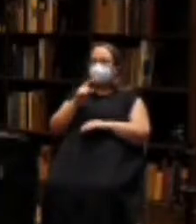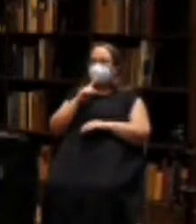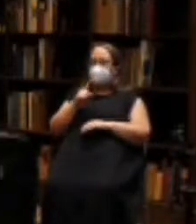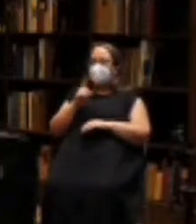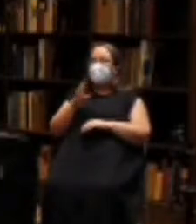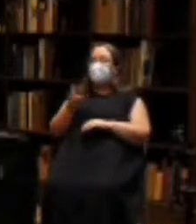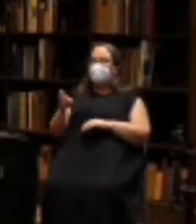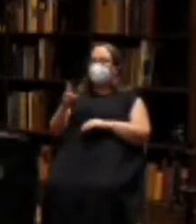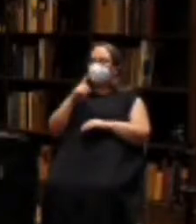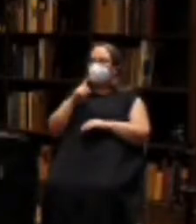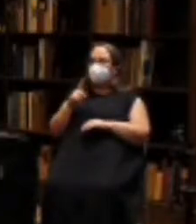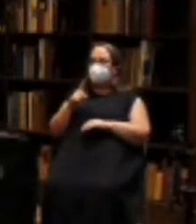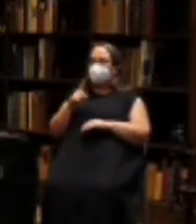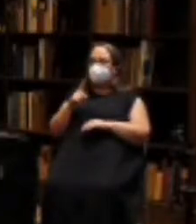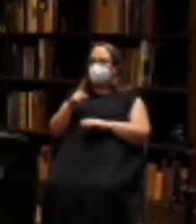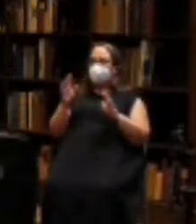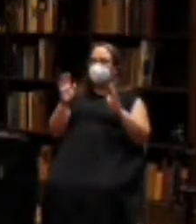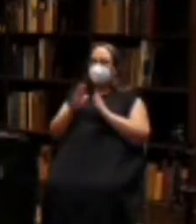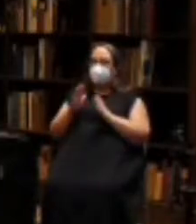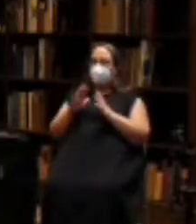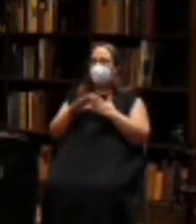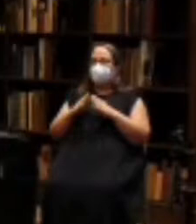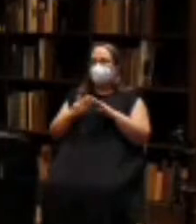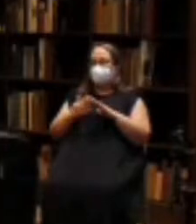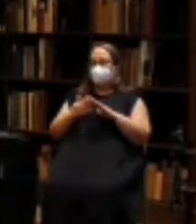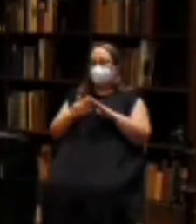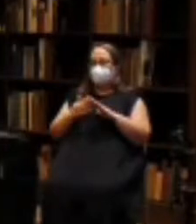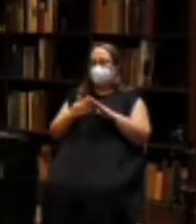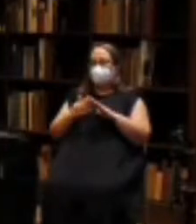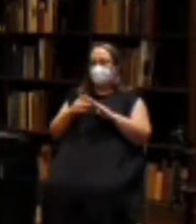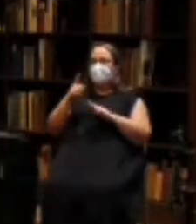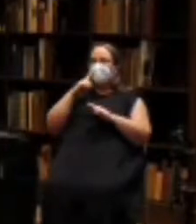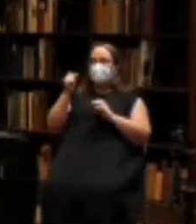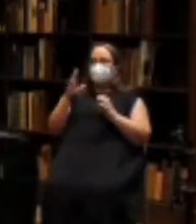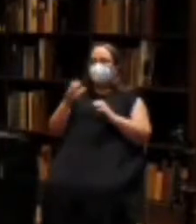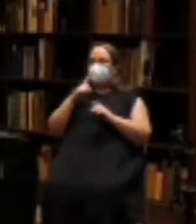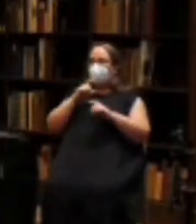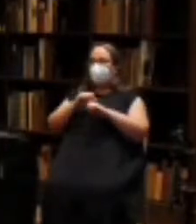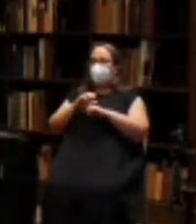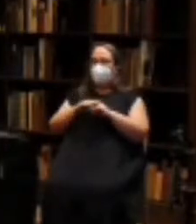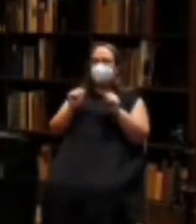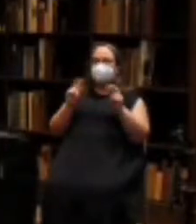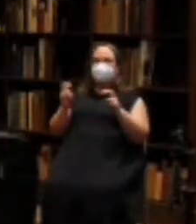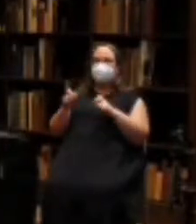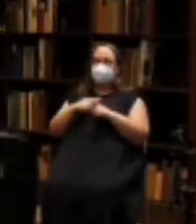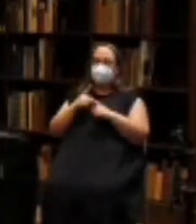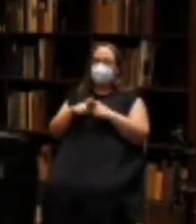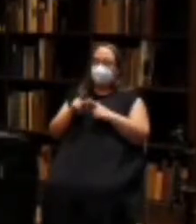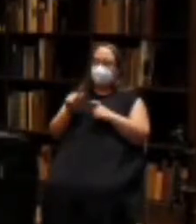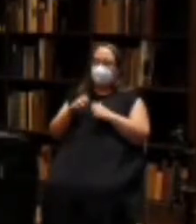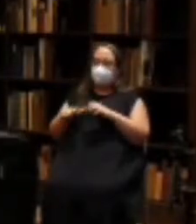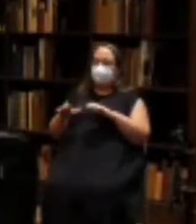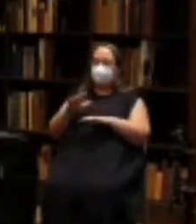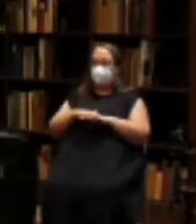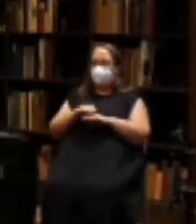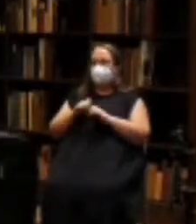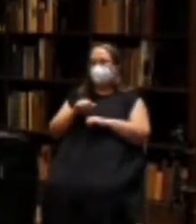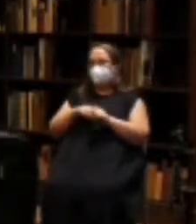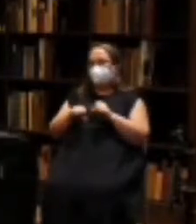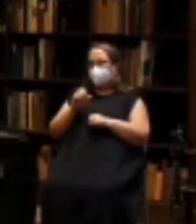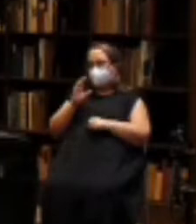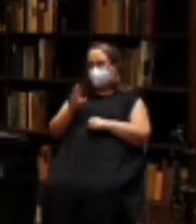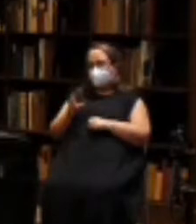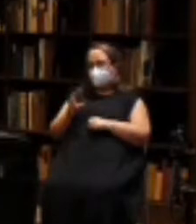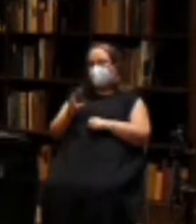is, Baltimore is a small enough city that for activists who are working on these issues, they are going to be engaging with each